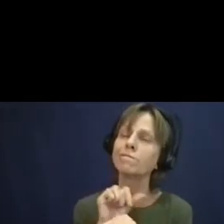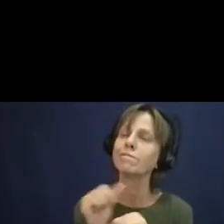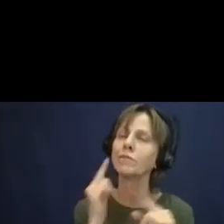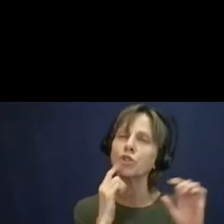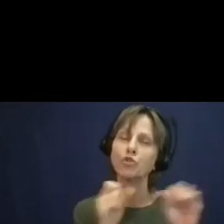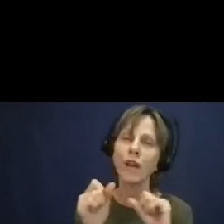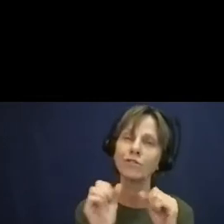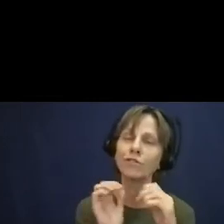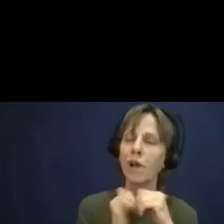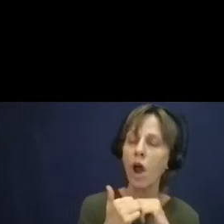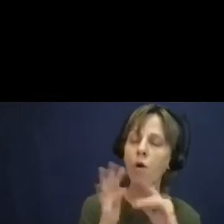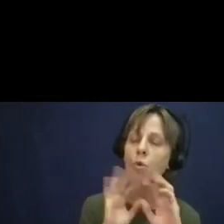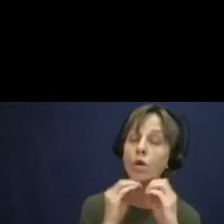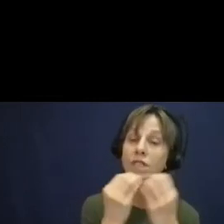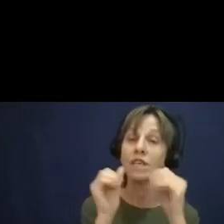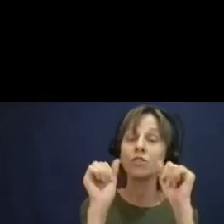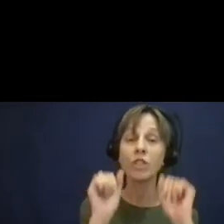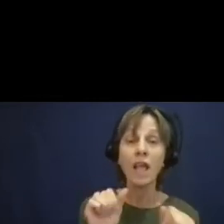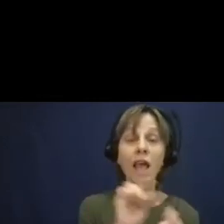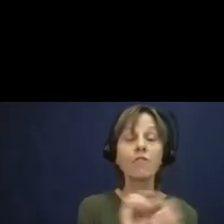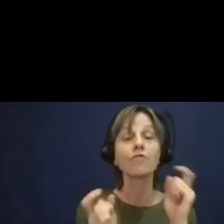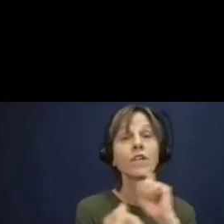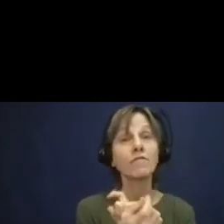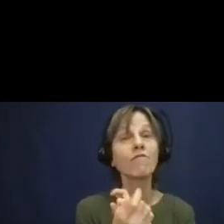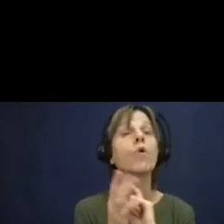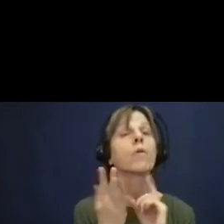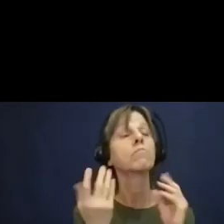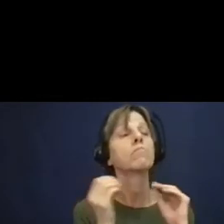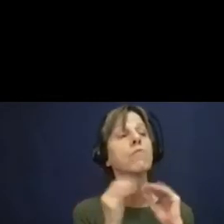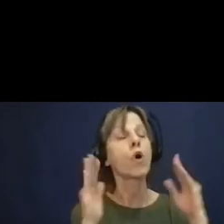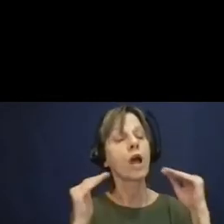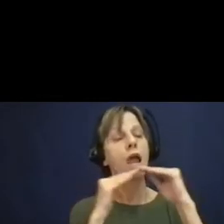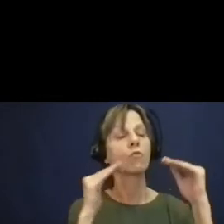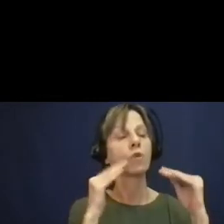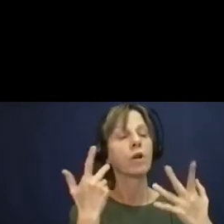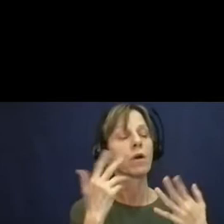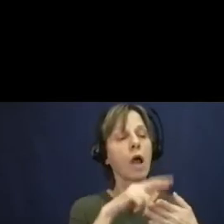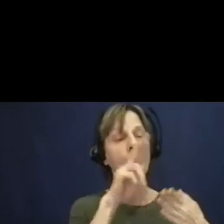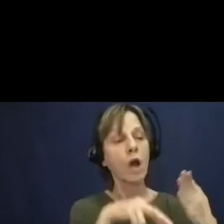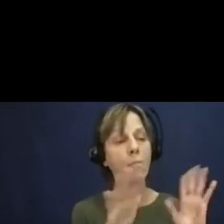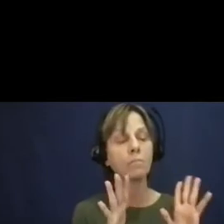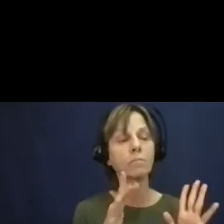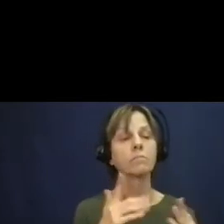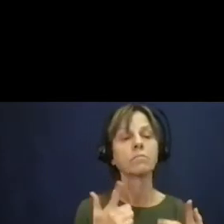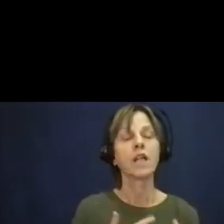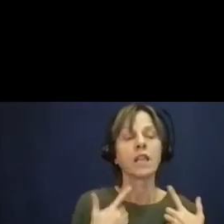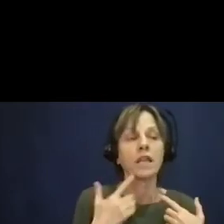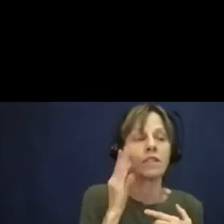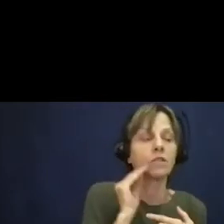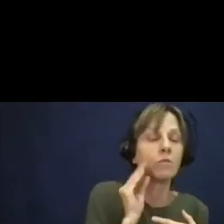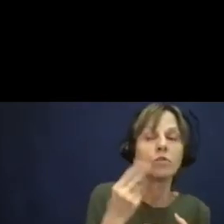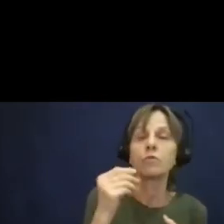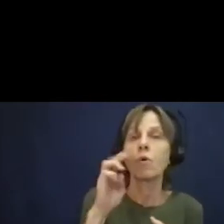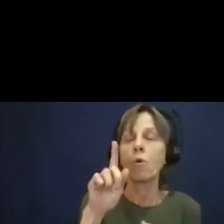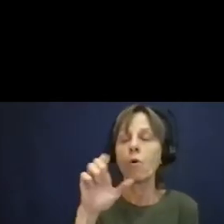can transform systems for more equitable outcomes for people with lived experience of homelessness, people with lived experience of